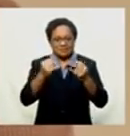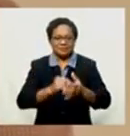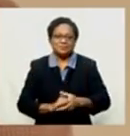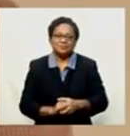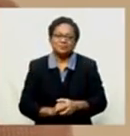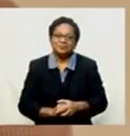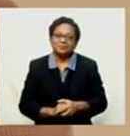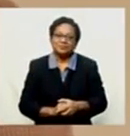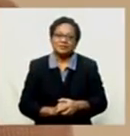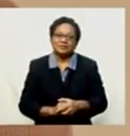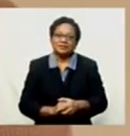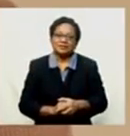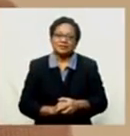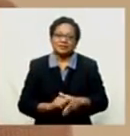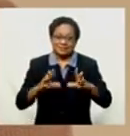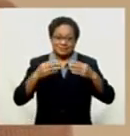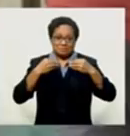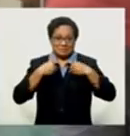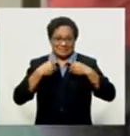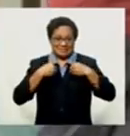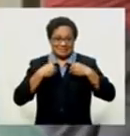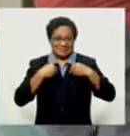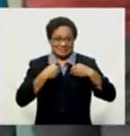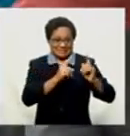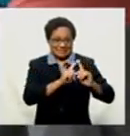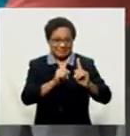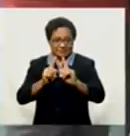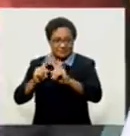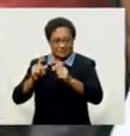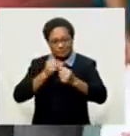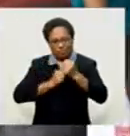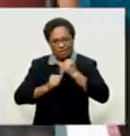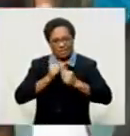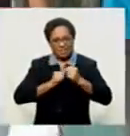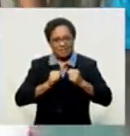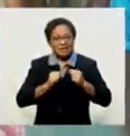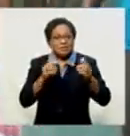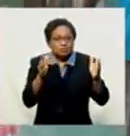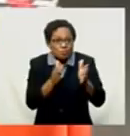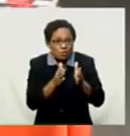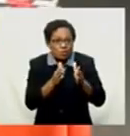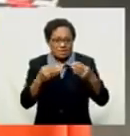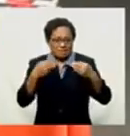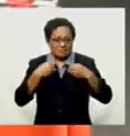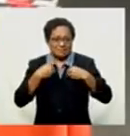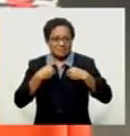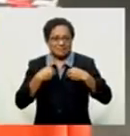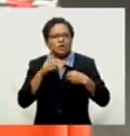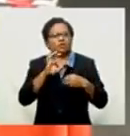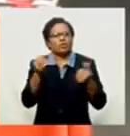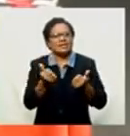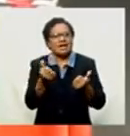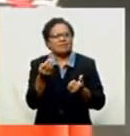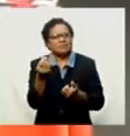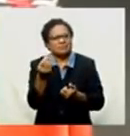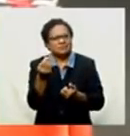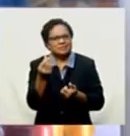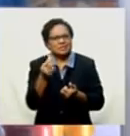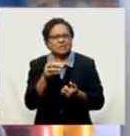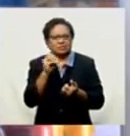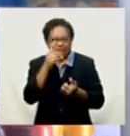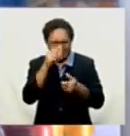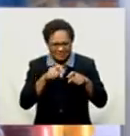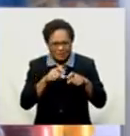our business community, they are struggling at the moment. Many small businesses do not have enough cash on hand to survive for the next few